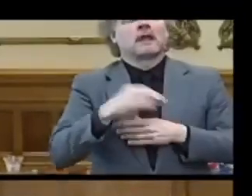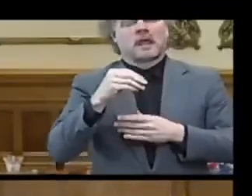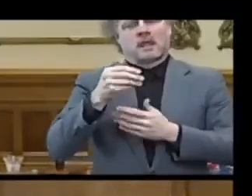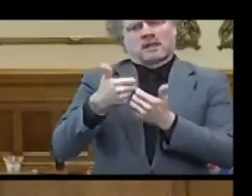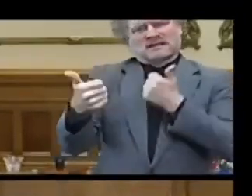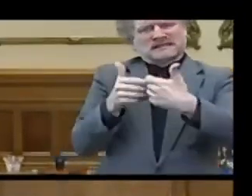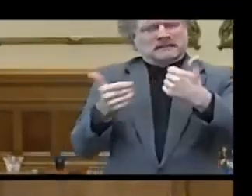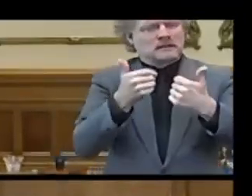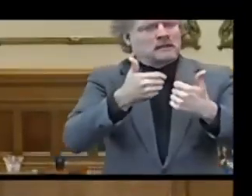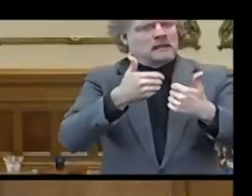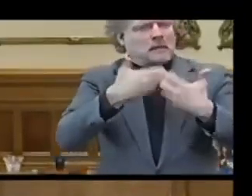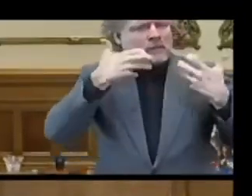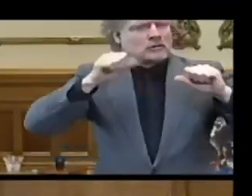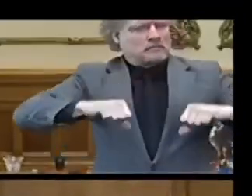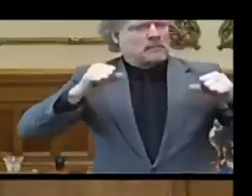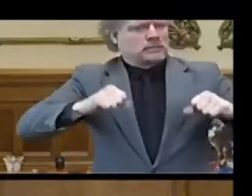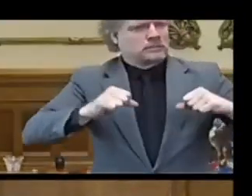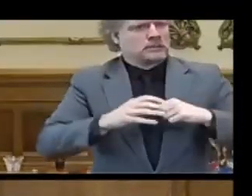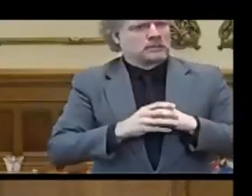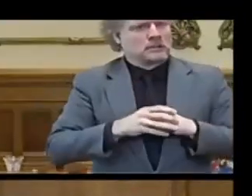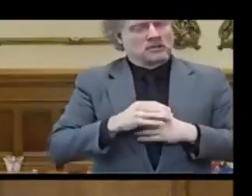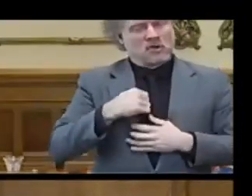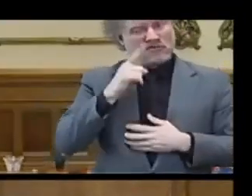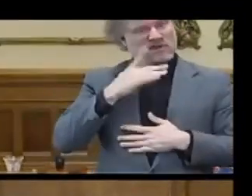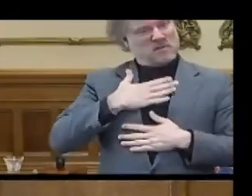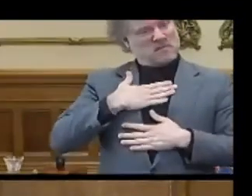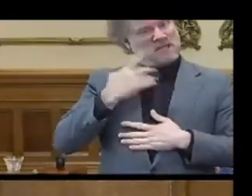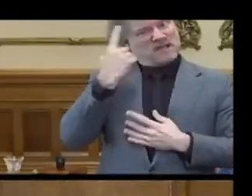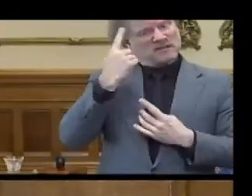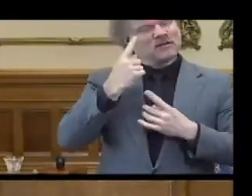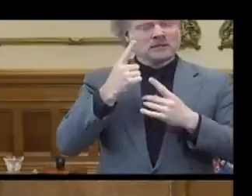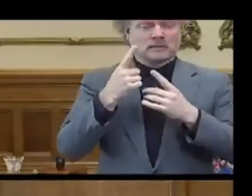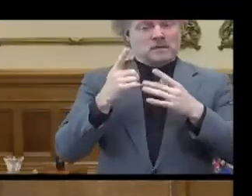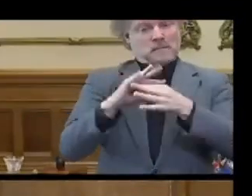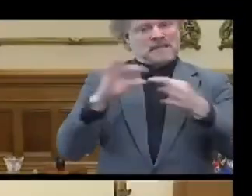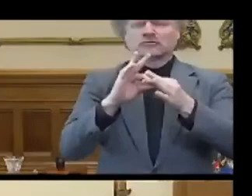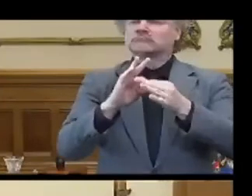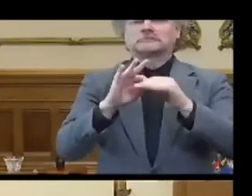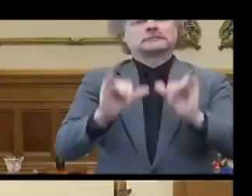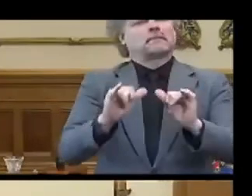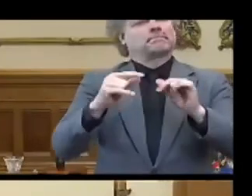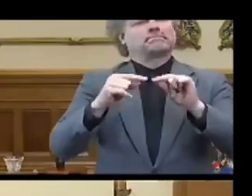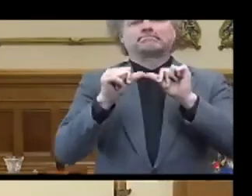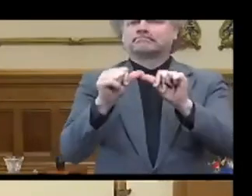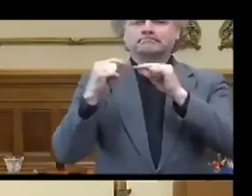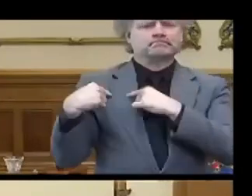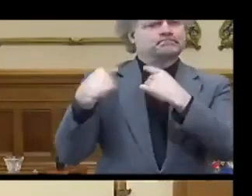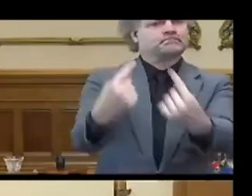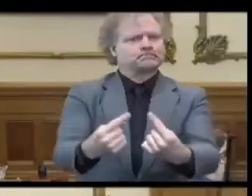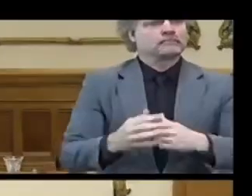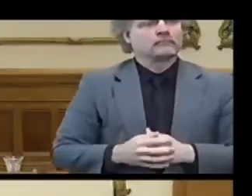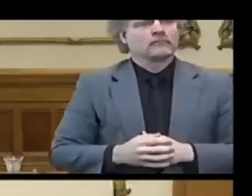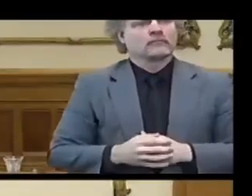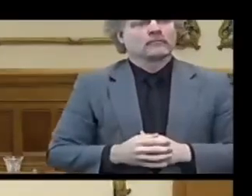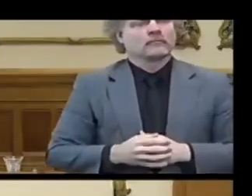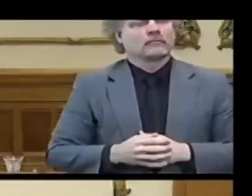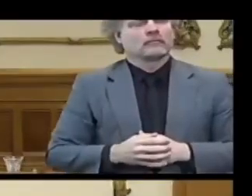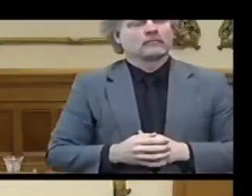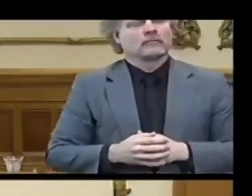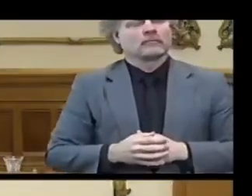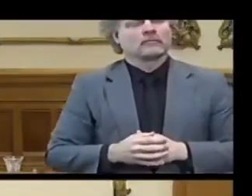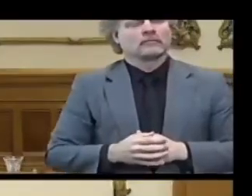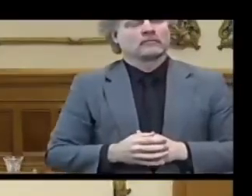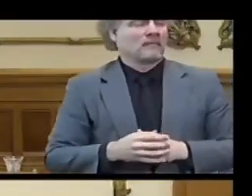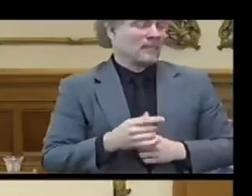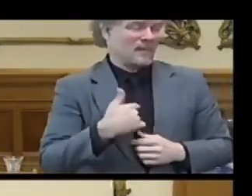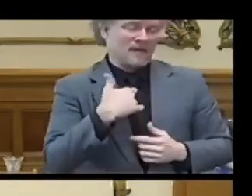your ability. So I think that the message has been very, very consistent. Yeah, and I would just say that